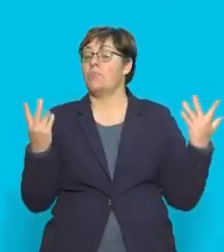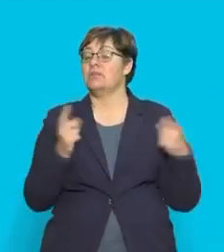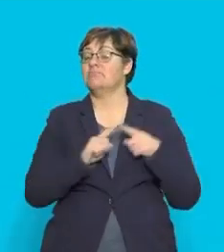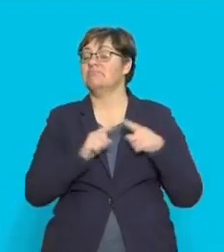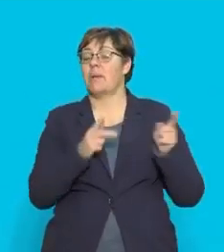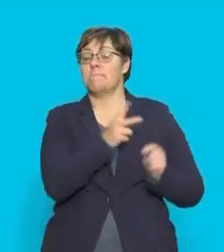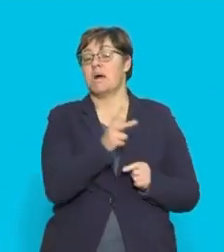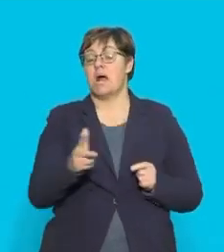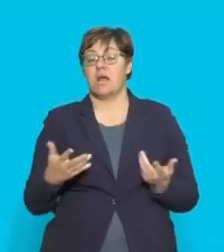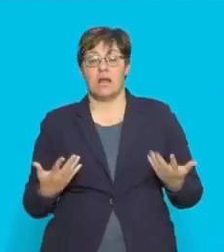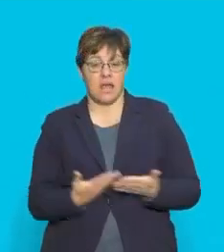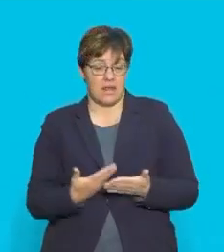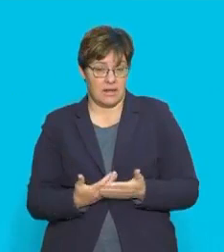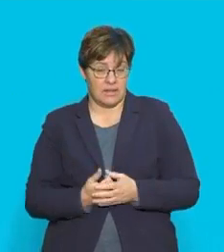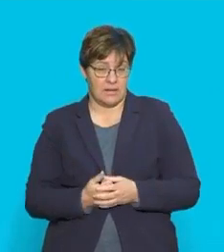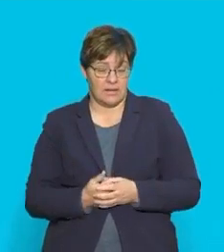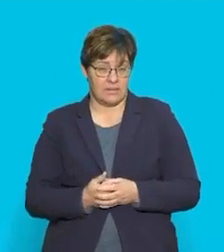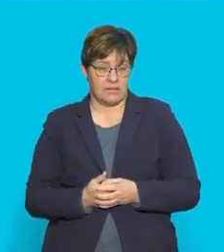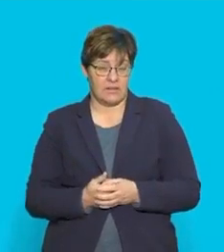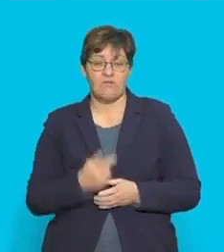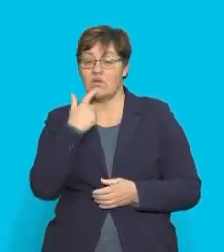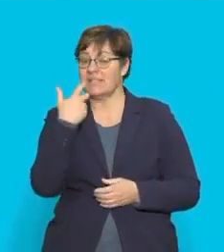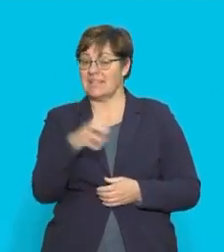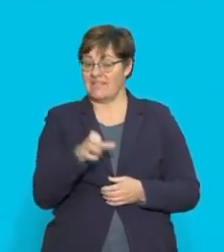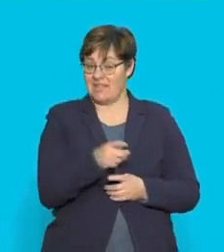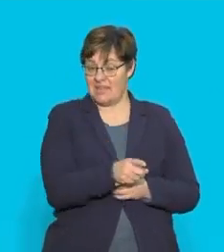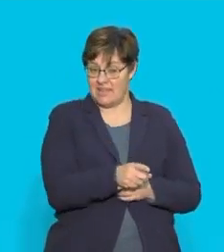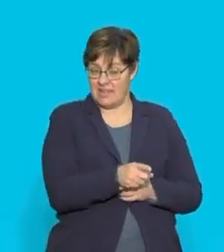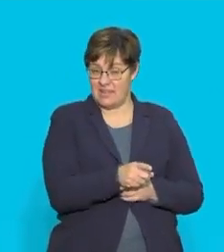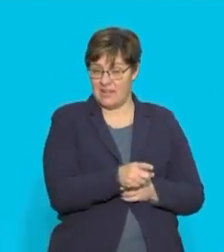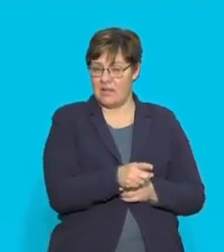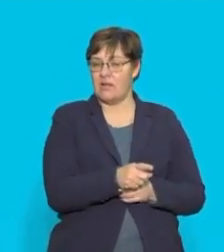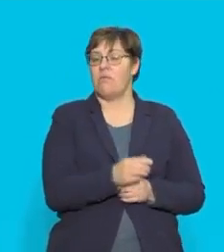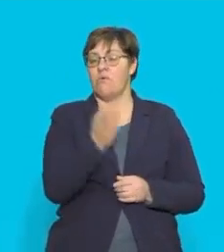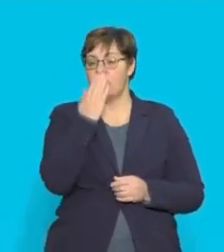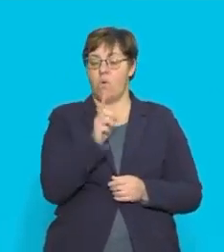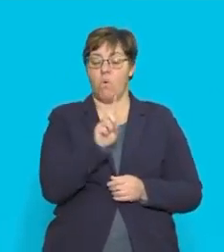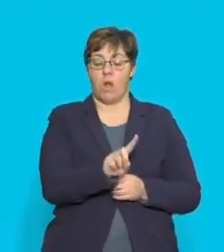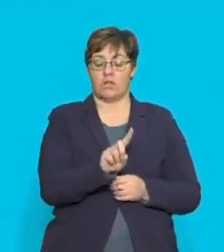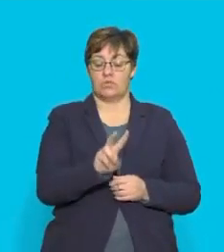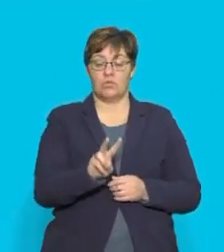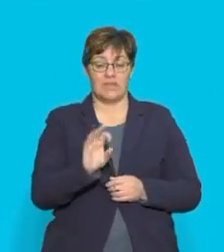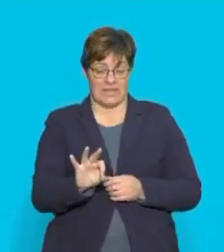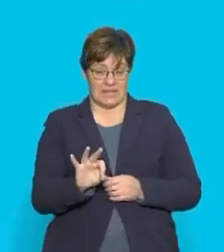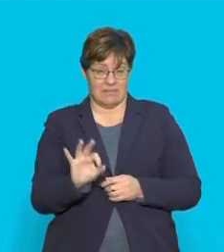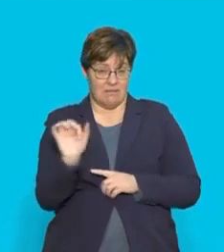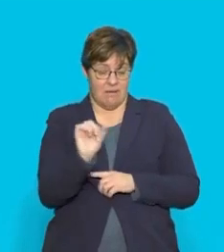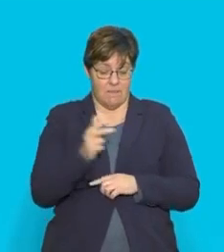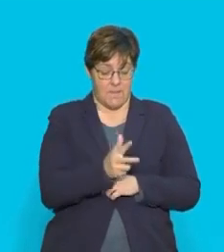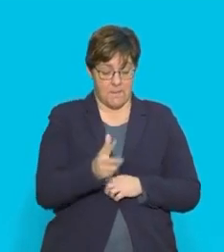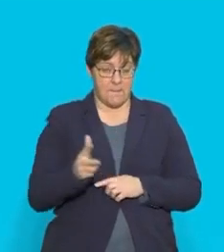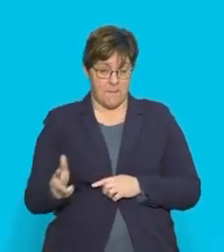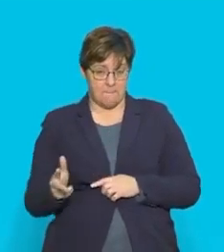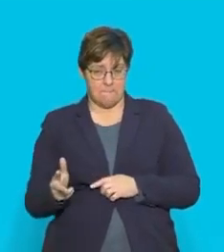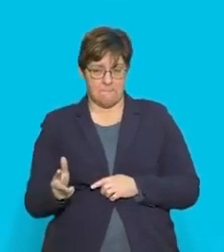parked. So for silver cars, we know this 1, 2, 3 cars. And the rest we